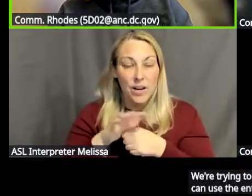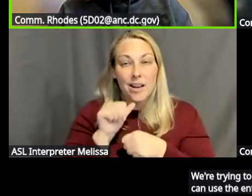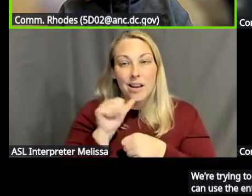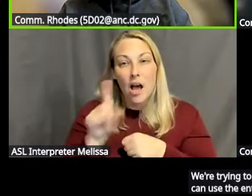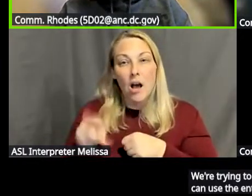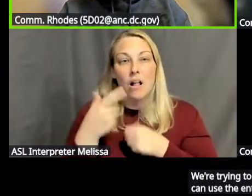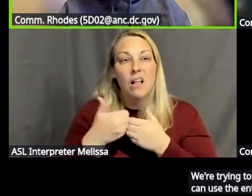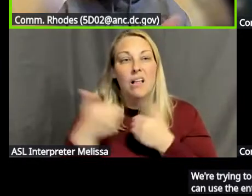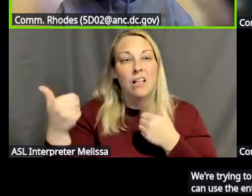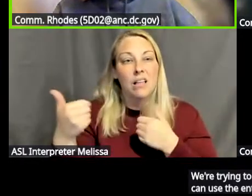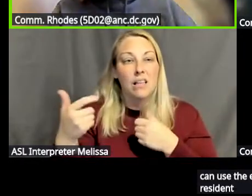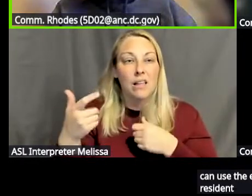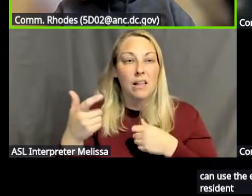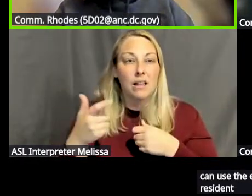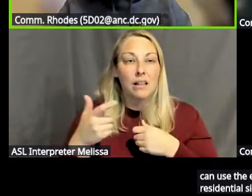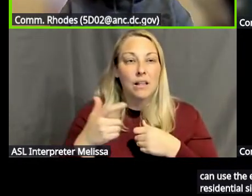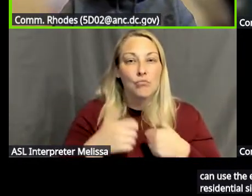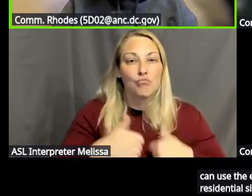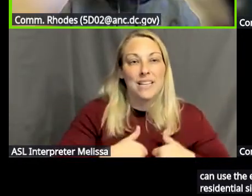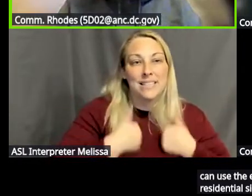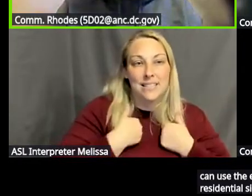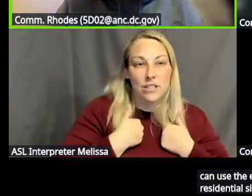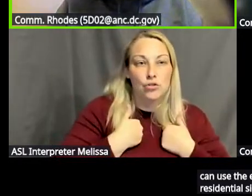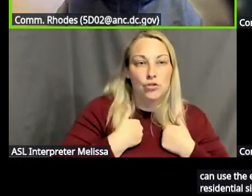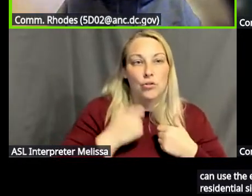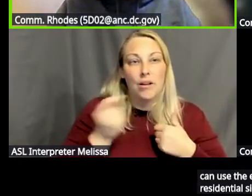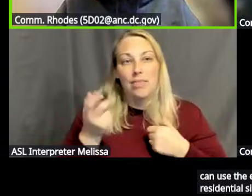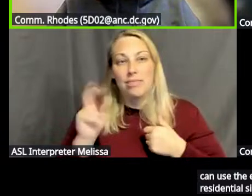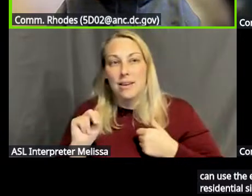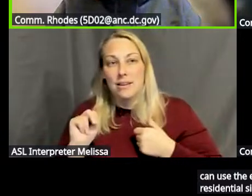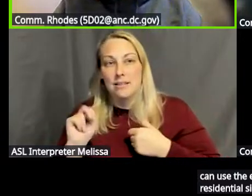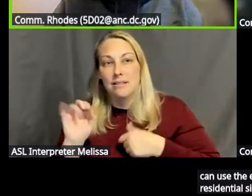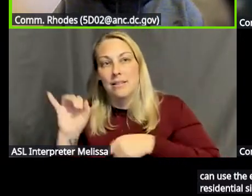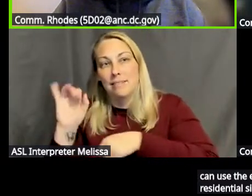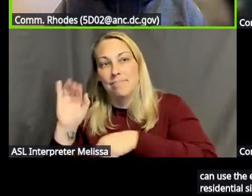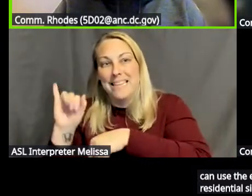the residential side, because the industrial side is just so